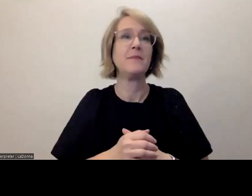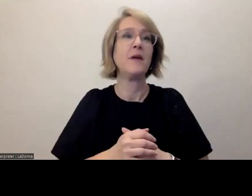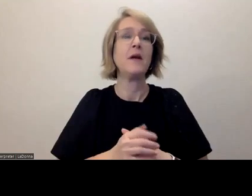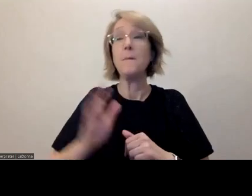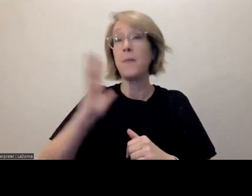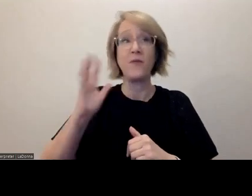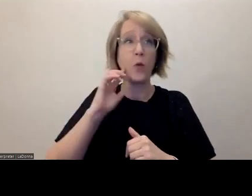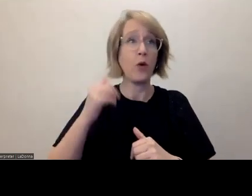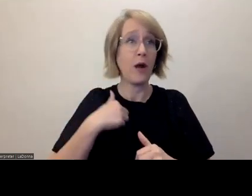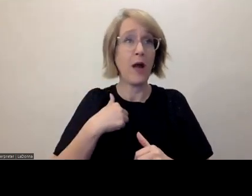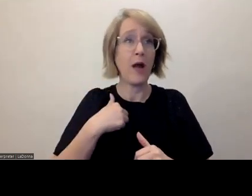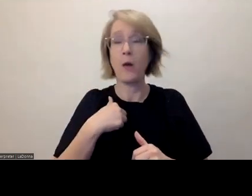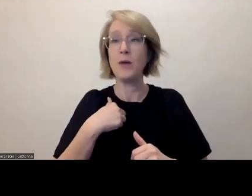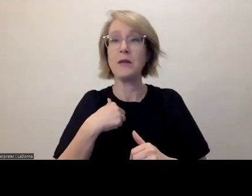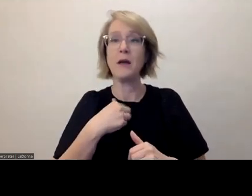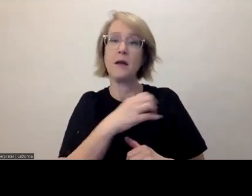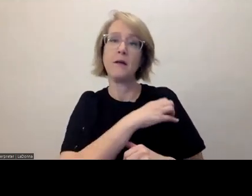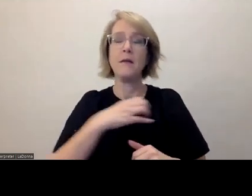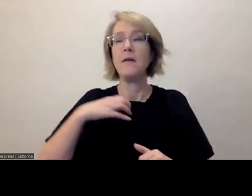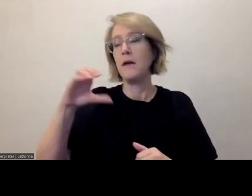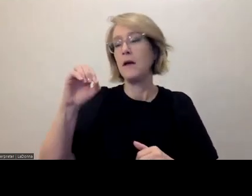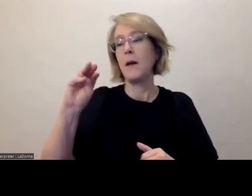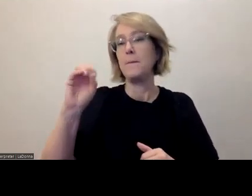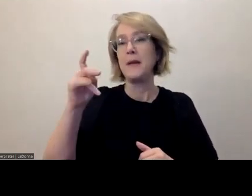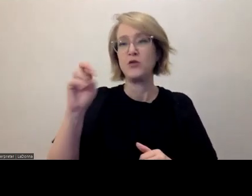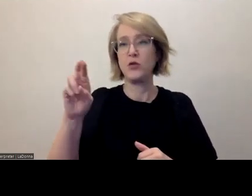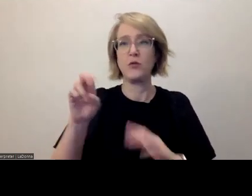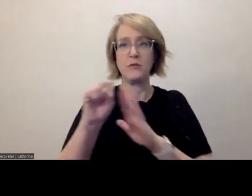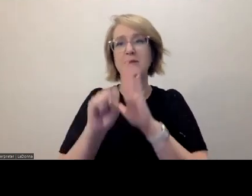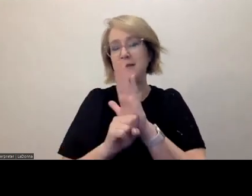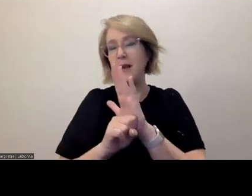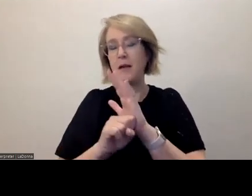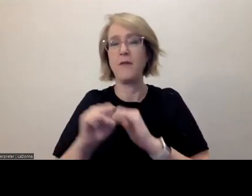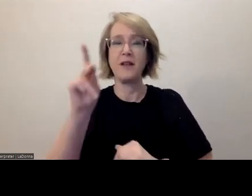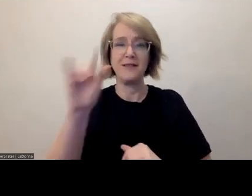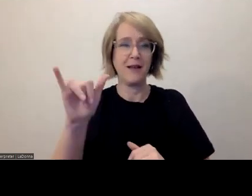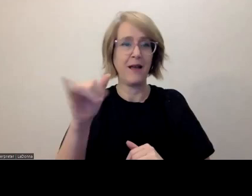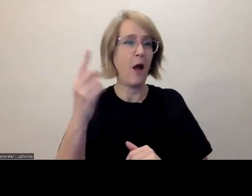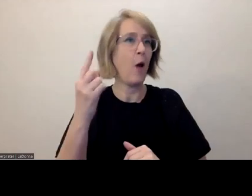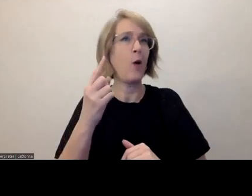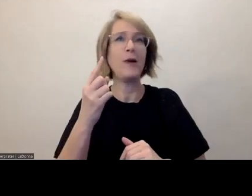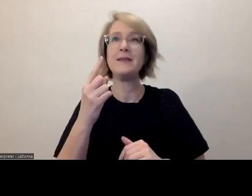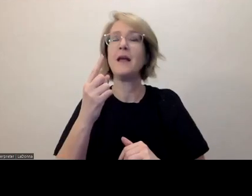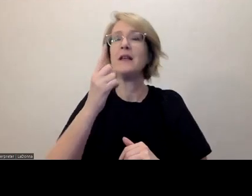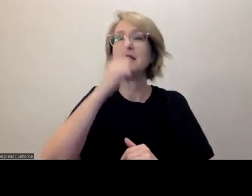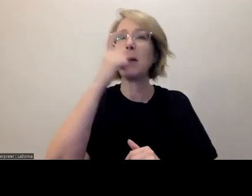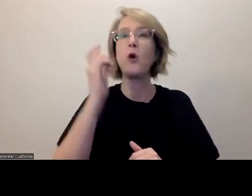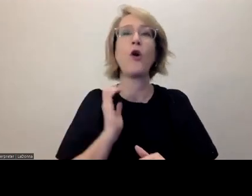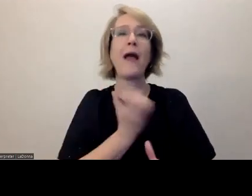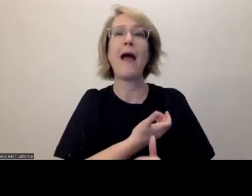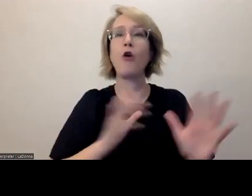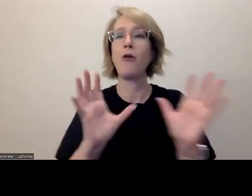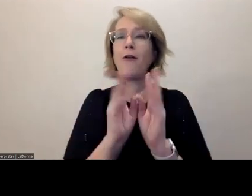commissioner here in the state of Kentucky with the Behavioral Health Department, I always called summer the conference season, and that has really held